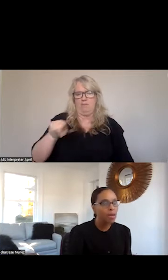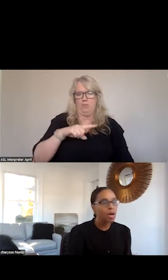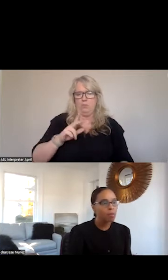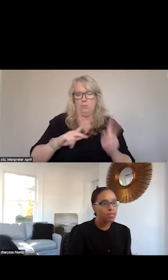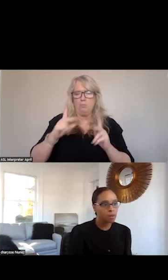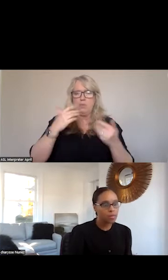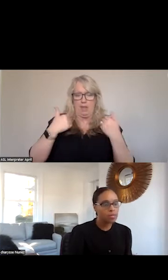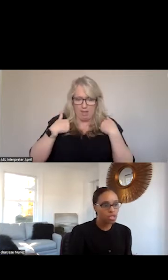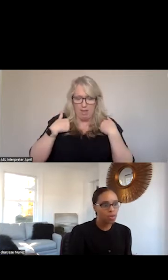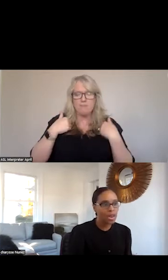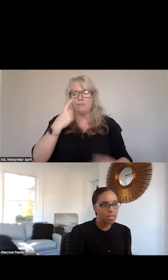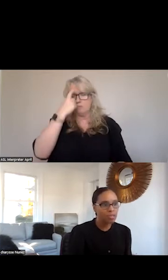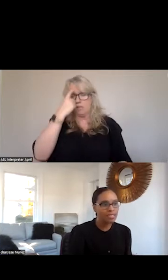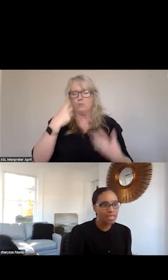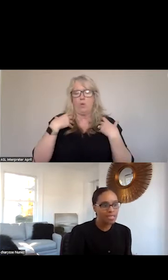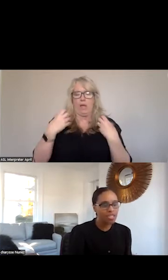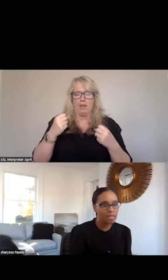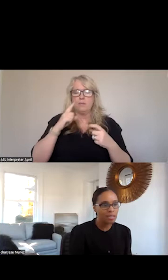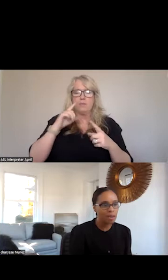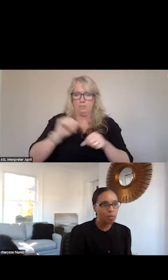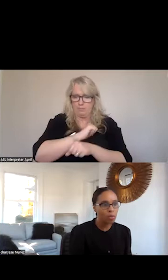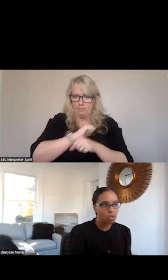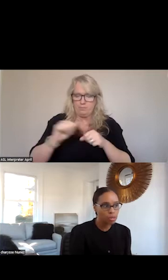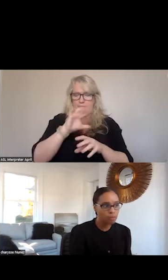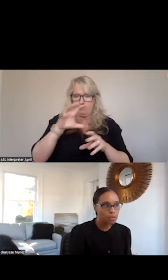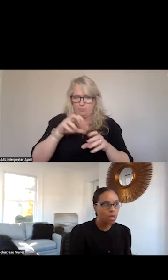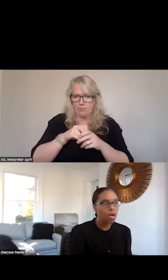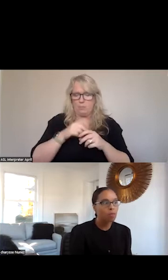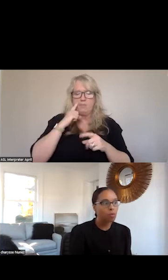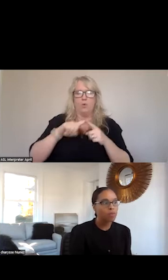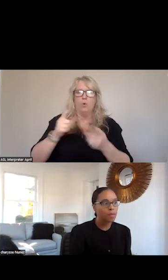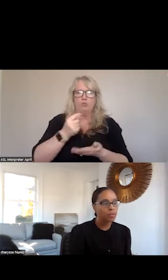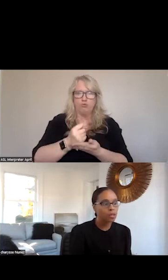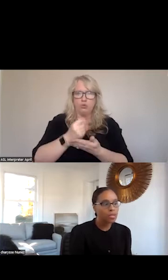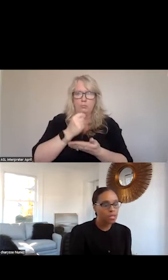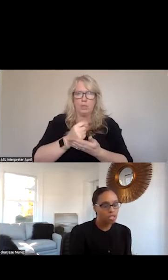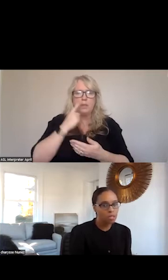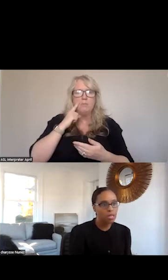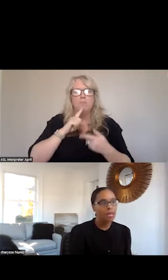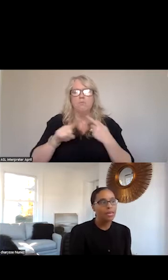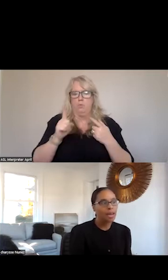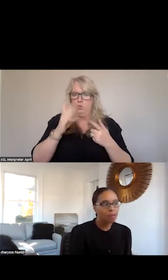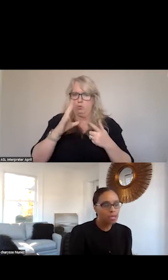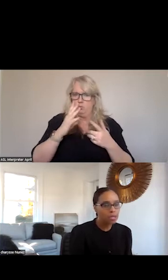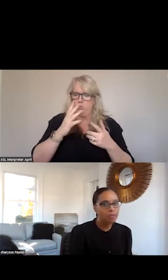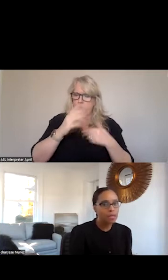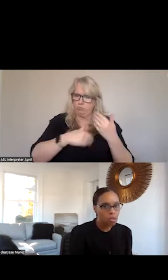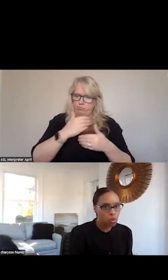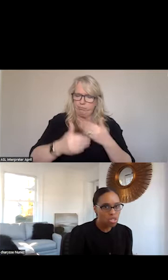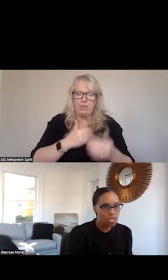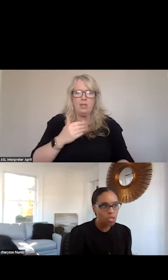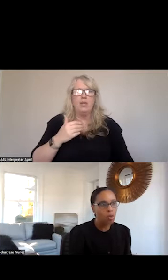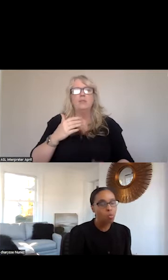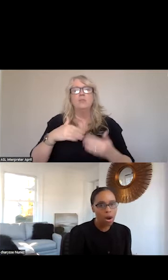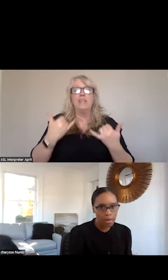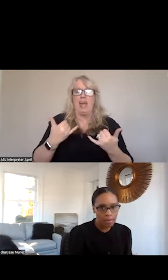have a mental health condition are actually engaged in getting help or treatment for their mental health conditions. And obviously the next